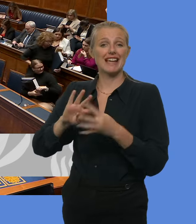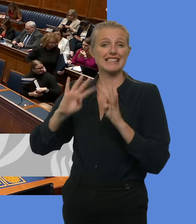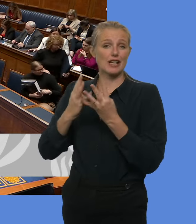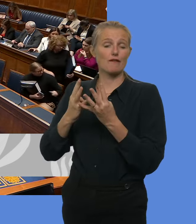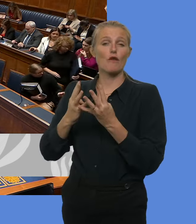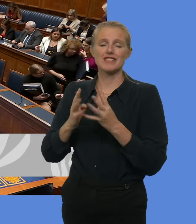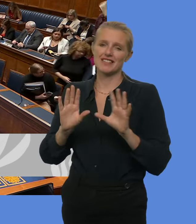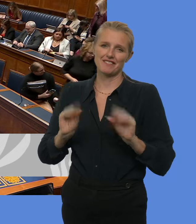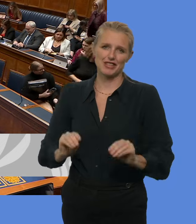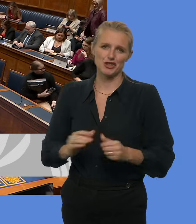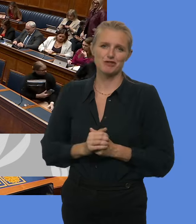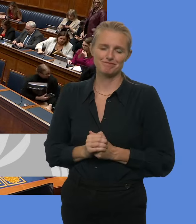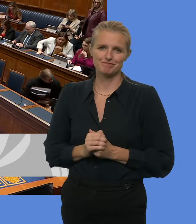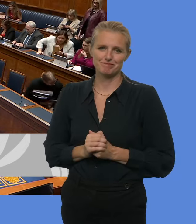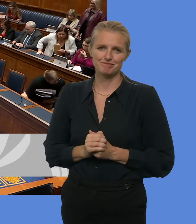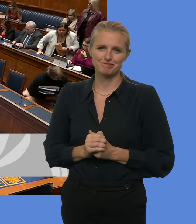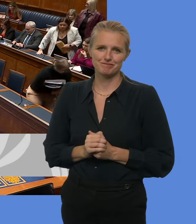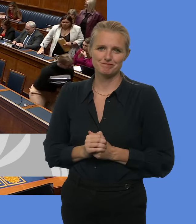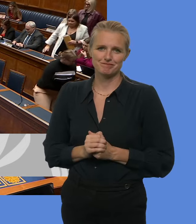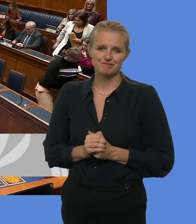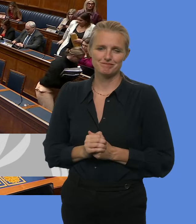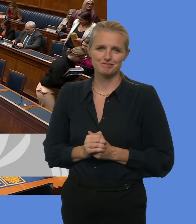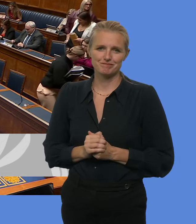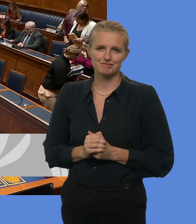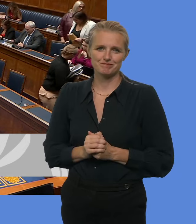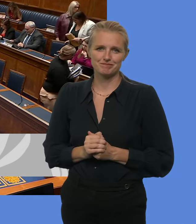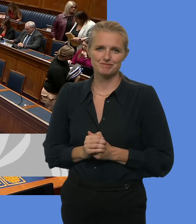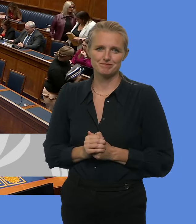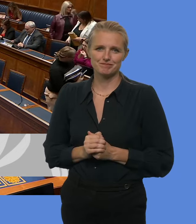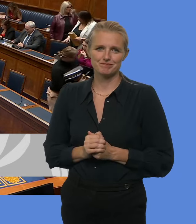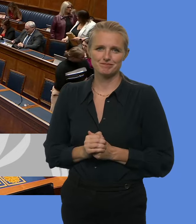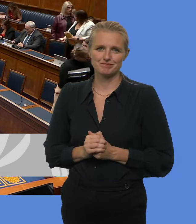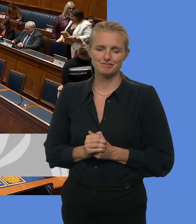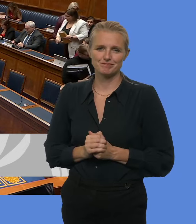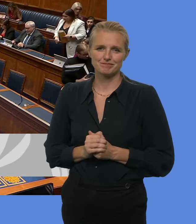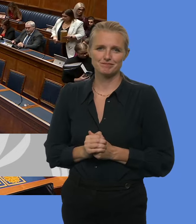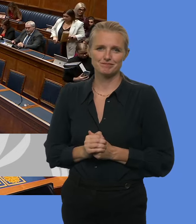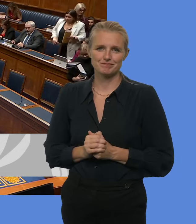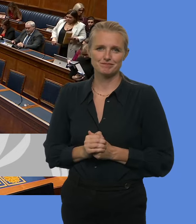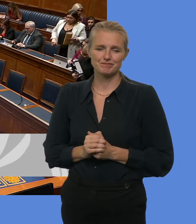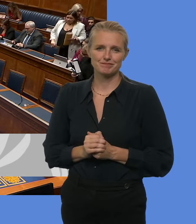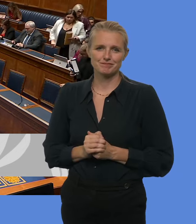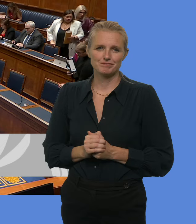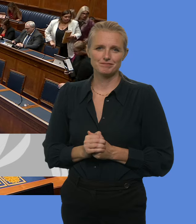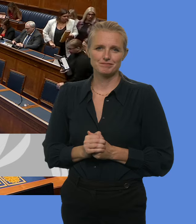If members will take their ease while we move to the questions for the Minister for Communities.